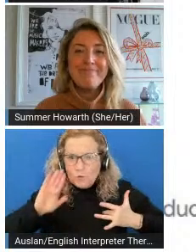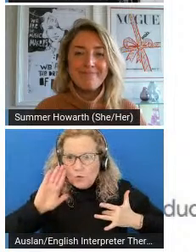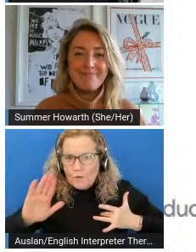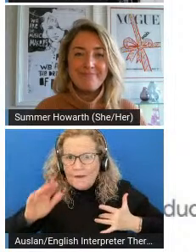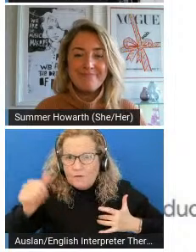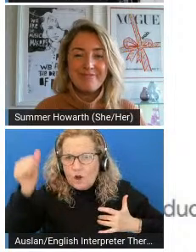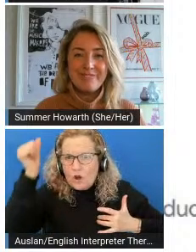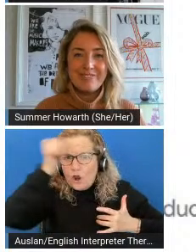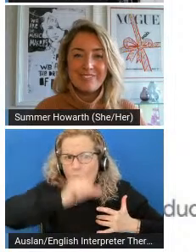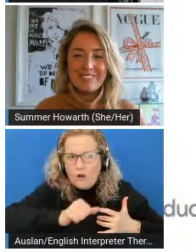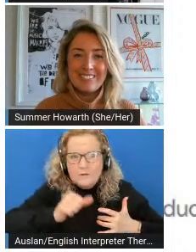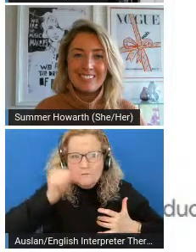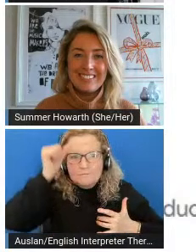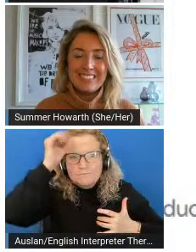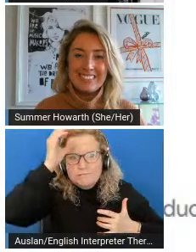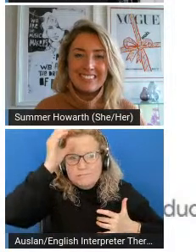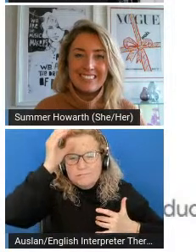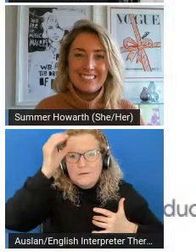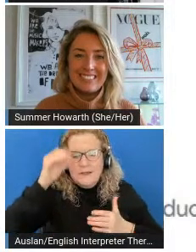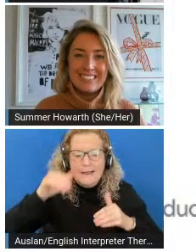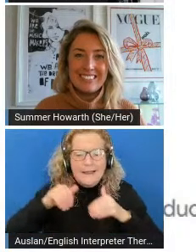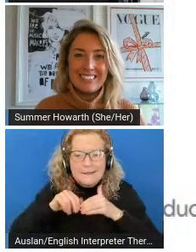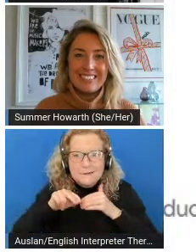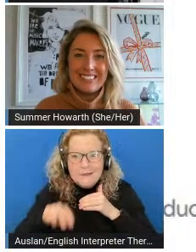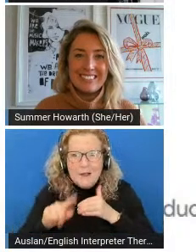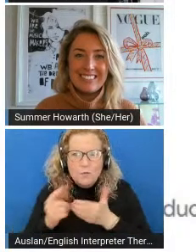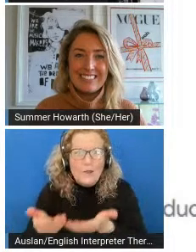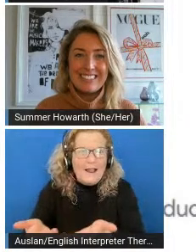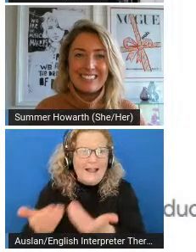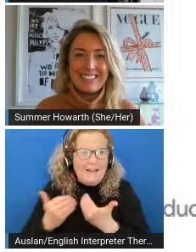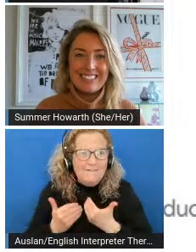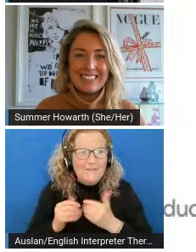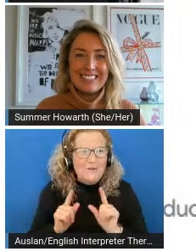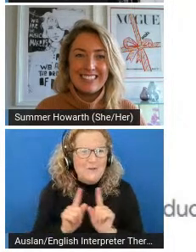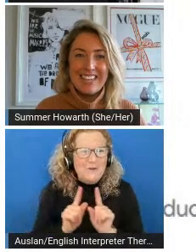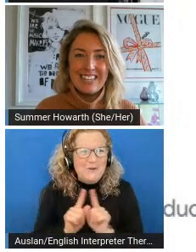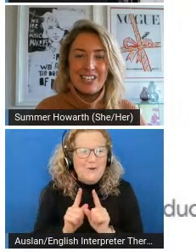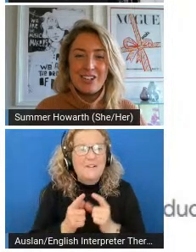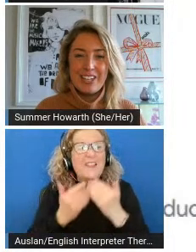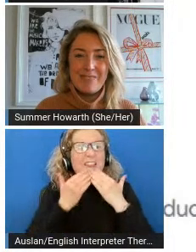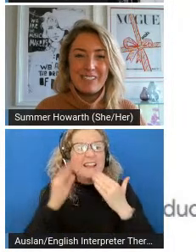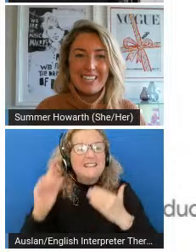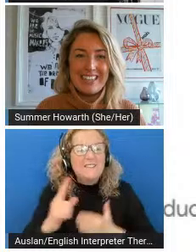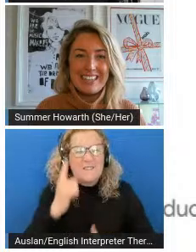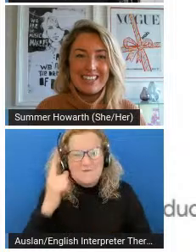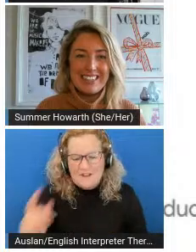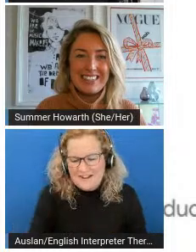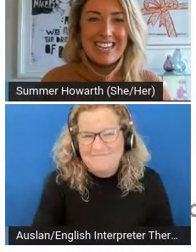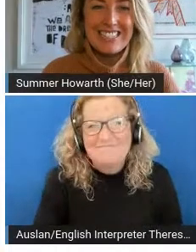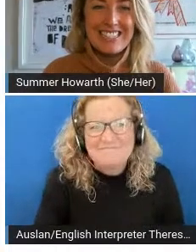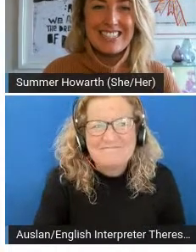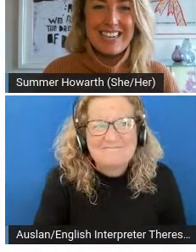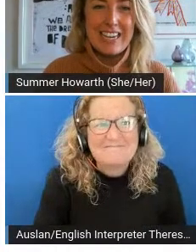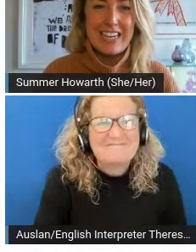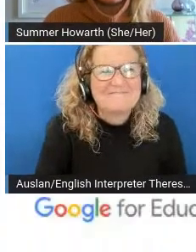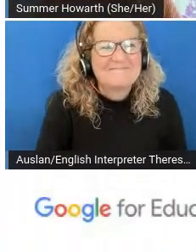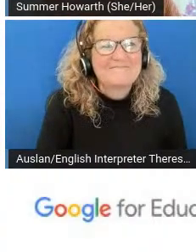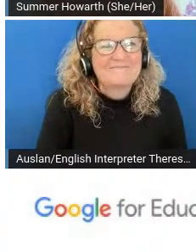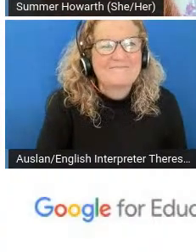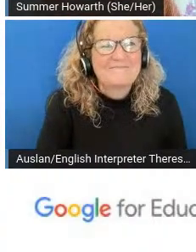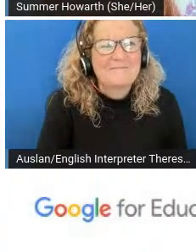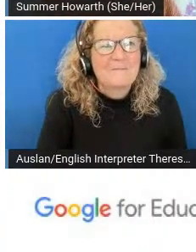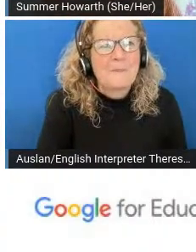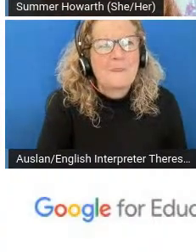and knowledge and wisdom that they have as well. So thanks, everyone. Thank you, Kimberly. Thanks,